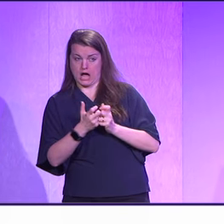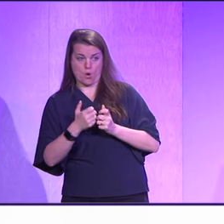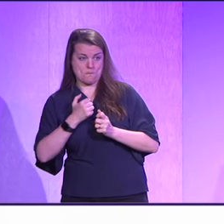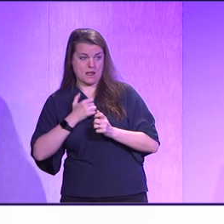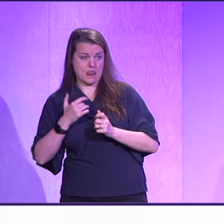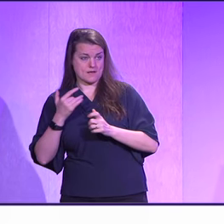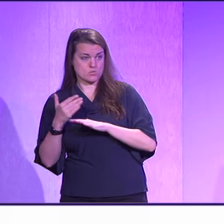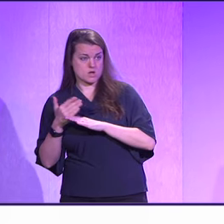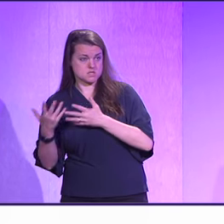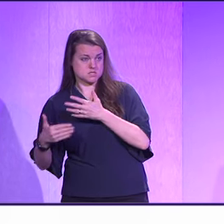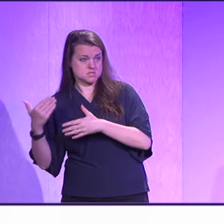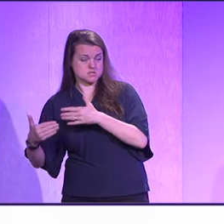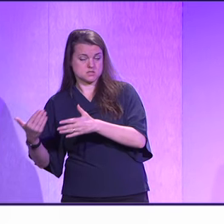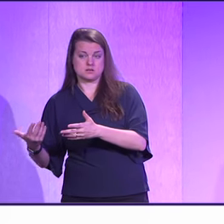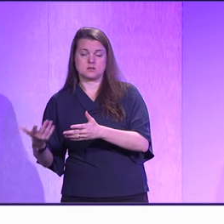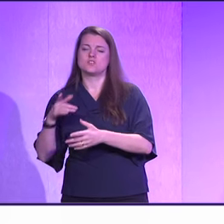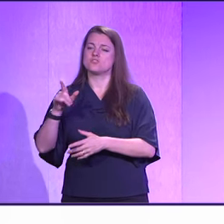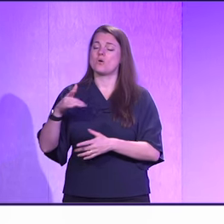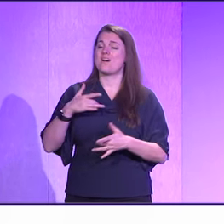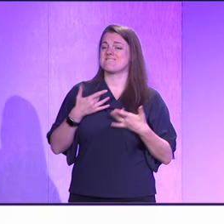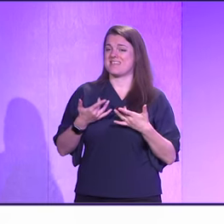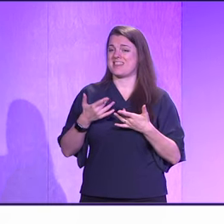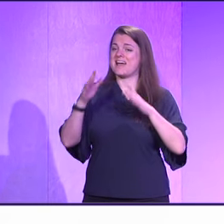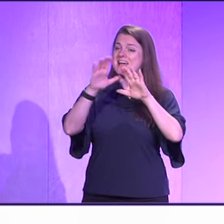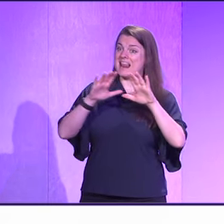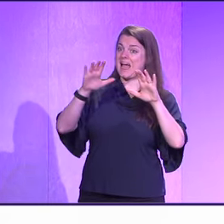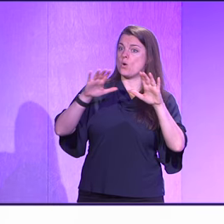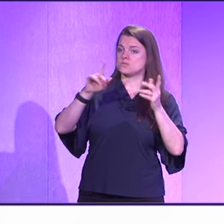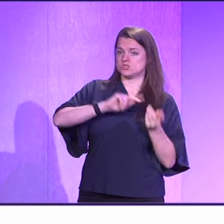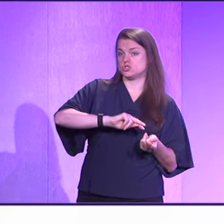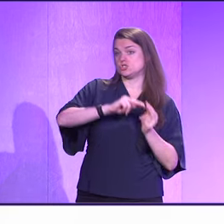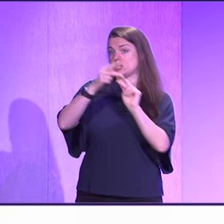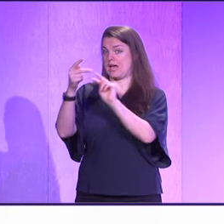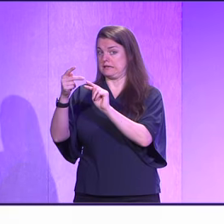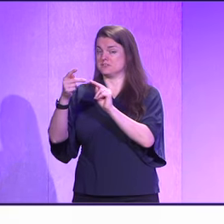And I think that moving to cloud took a lot longer than expected.